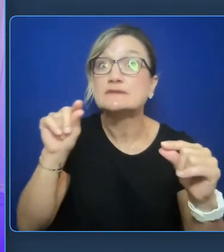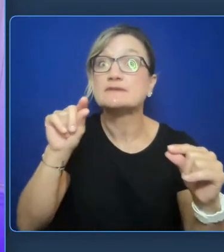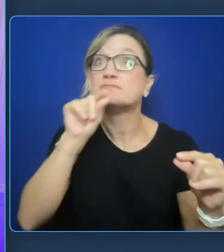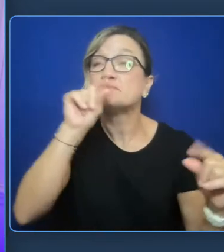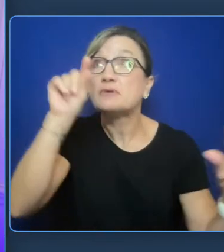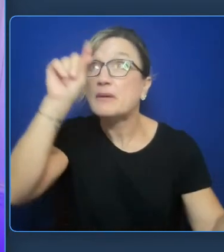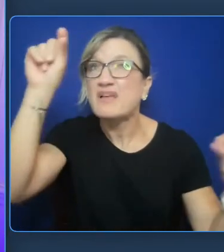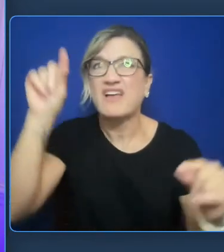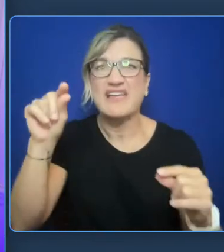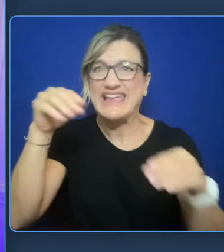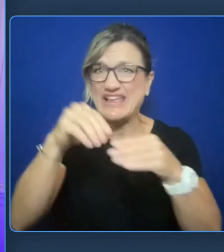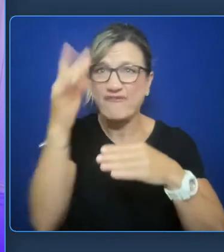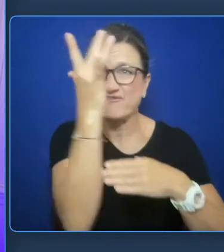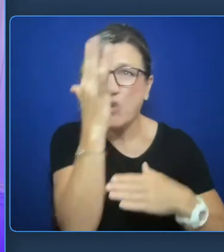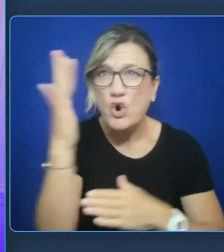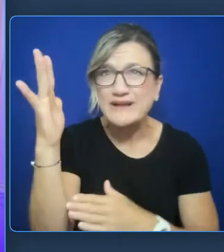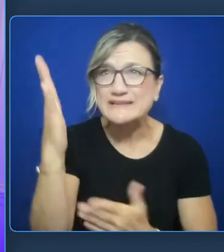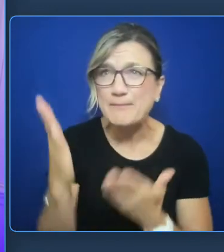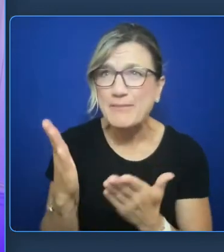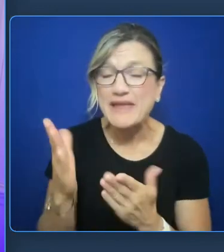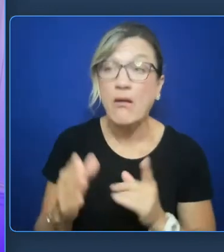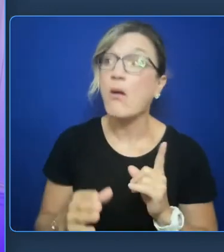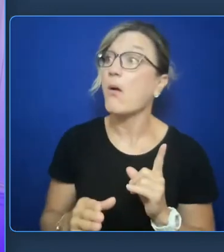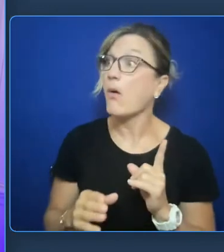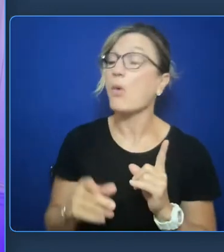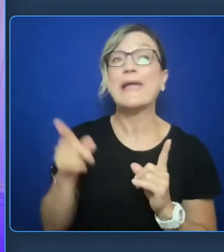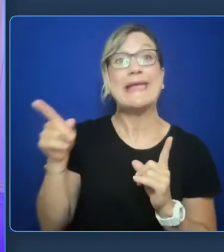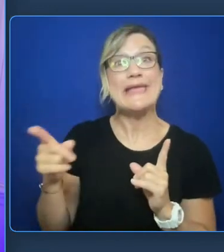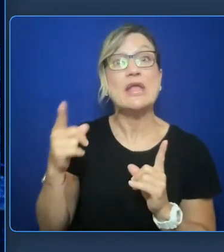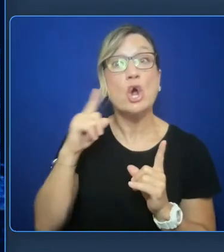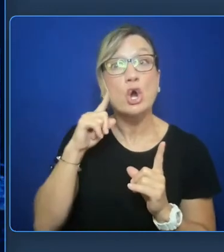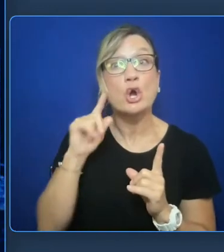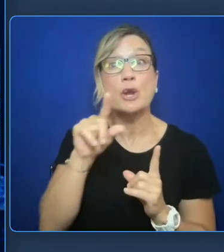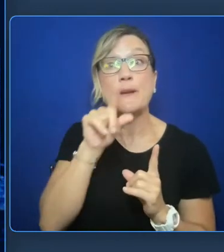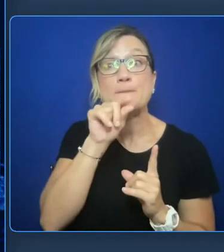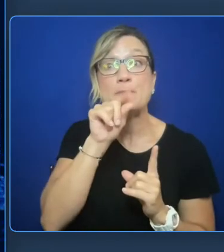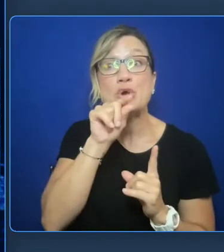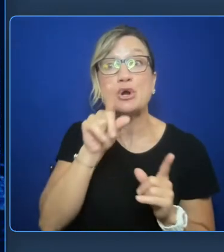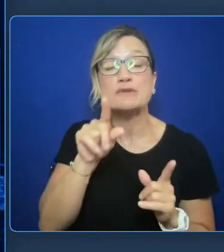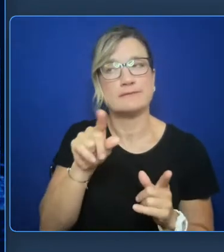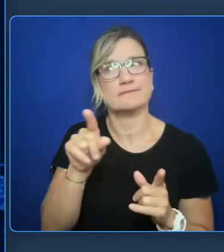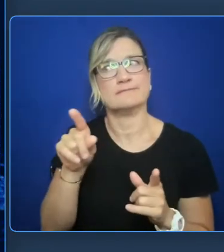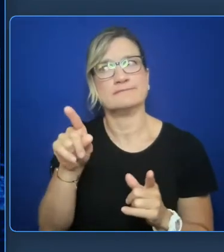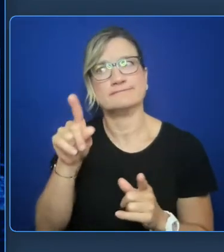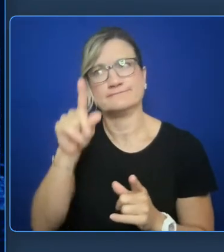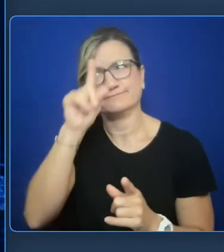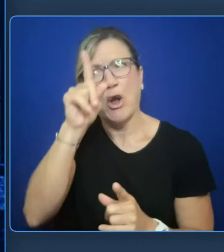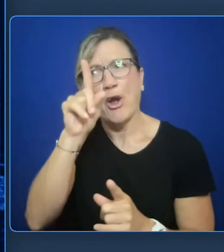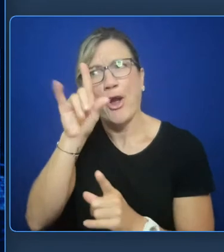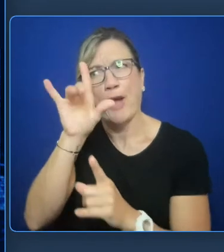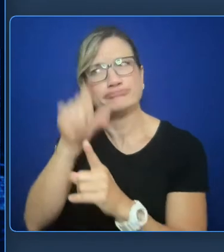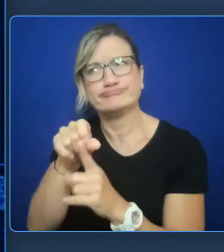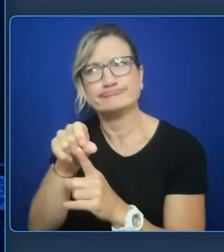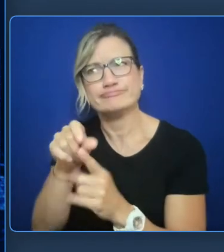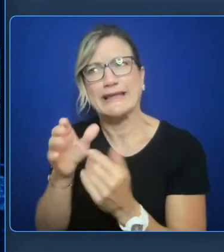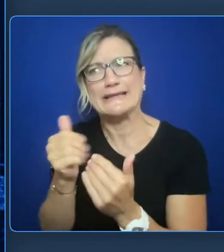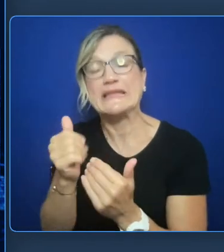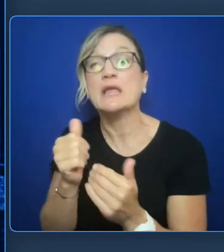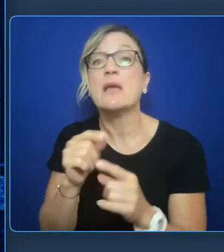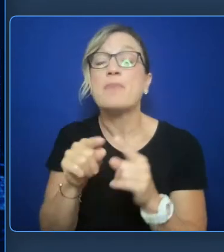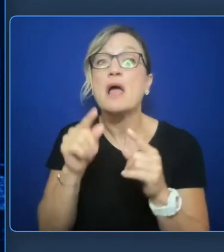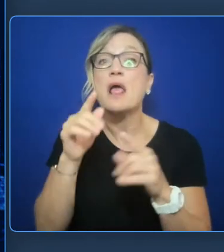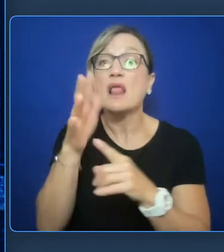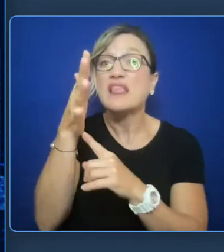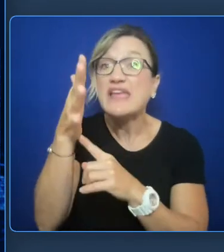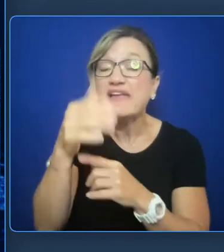we're in a forest. Tim, maybe? Tim heard birds. What? Nothing gets past that guy. Are leaves